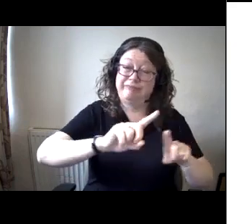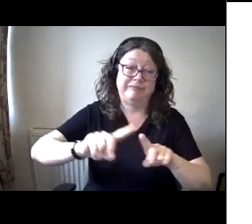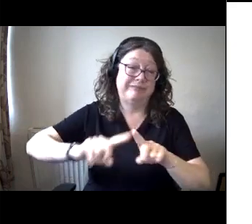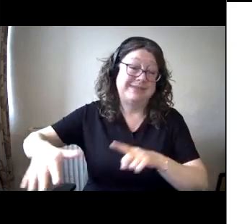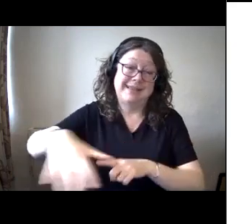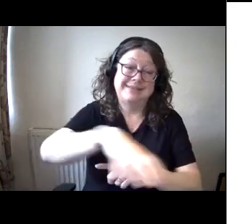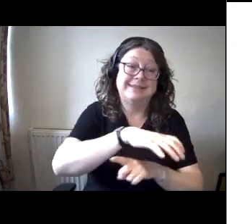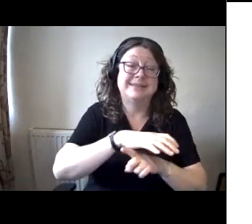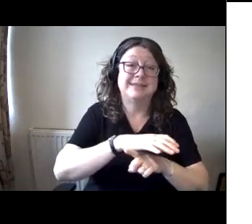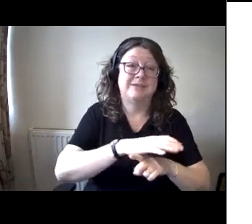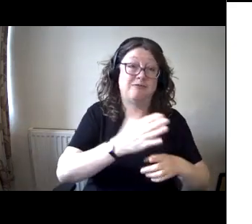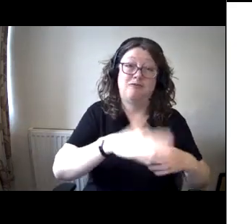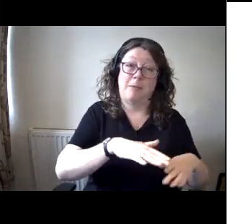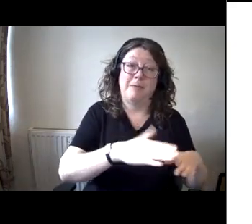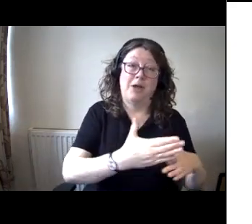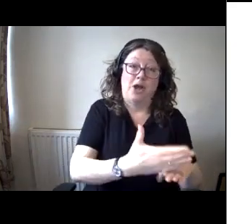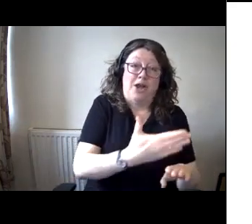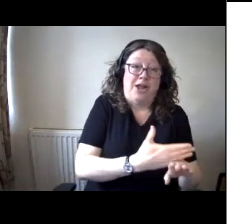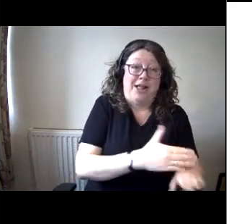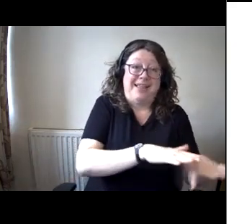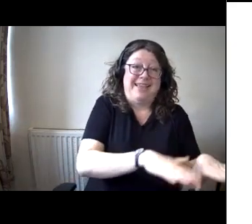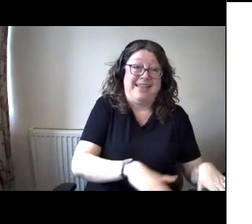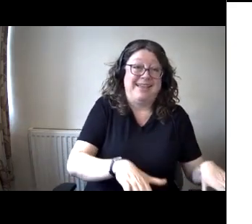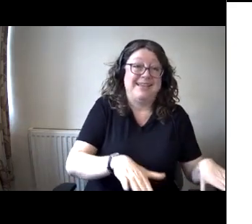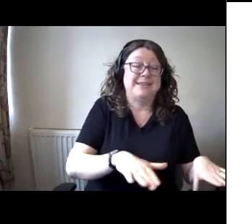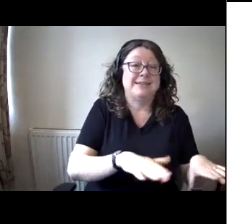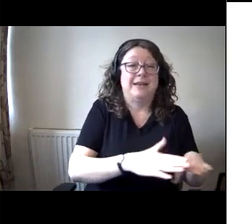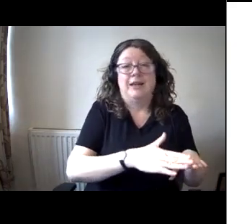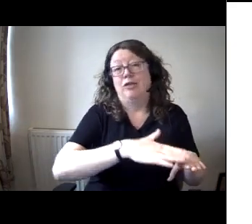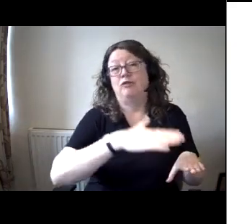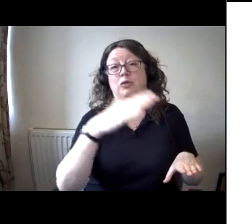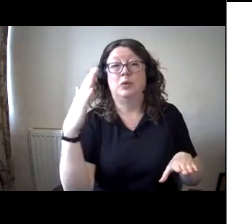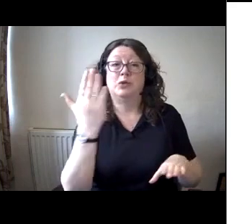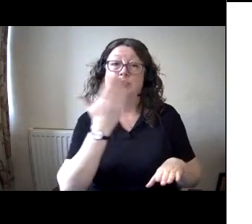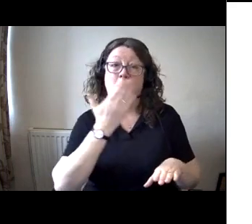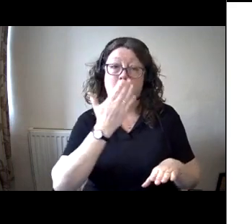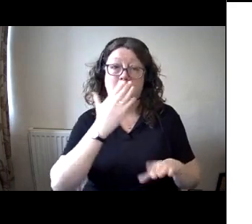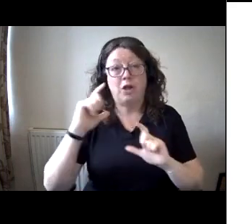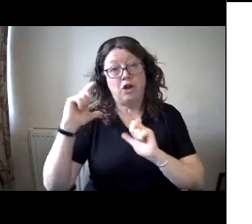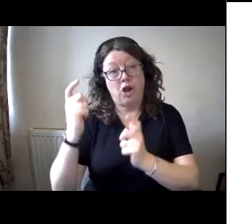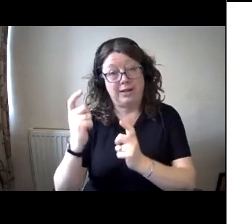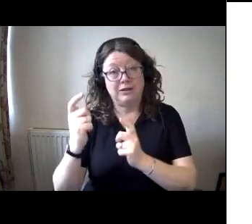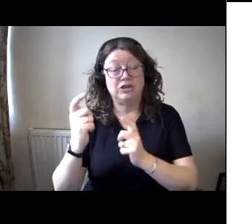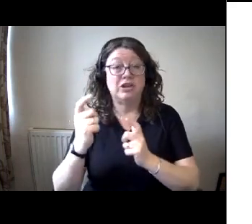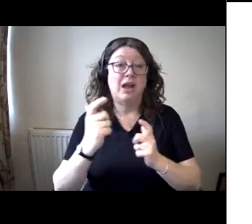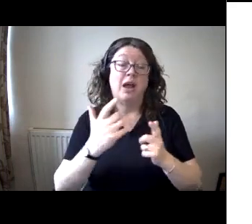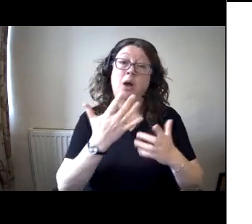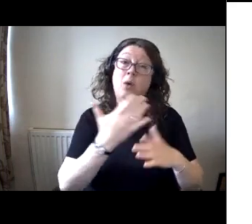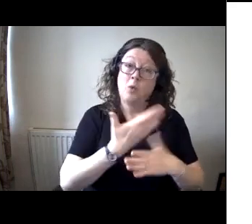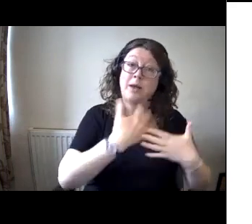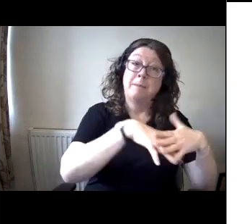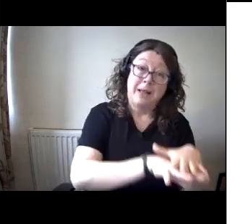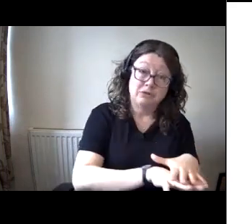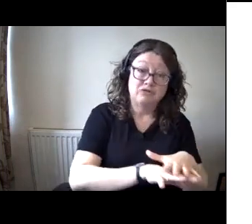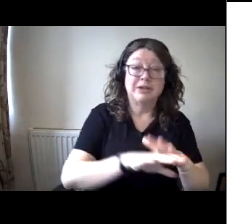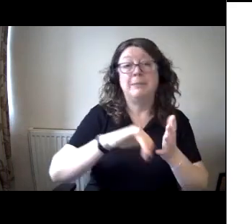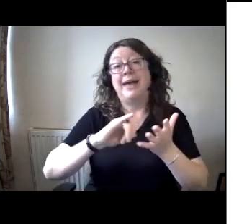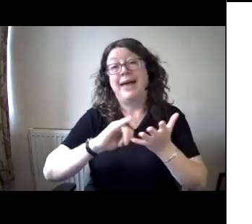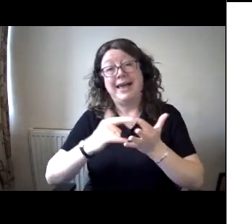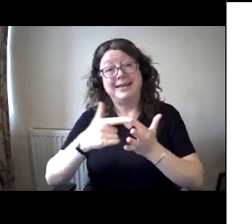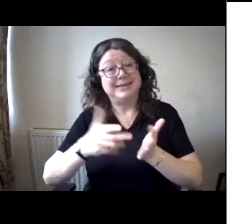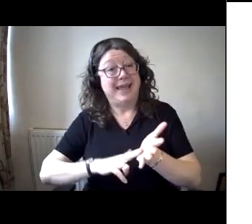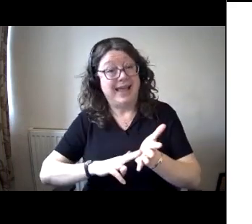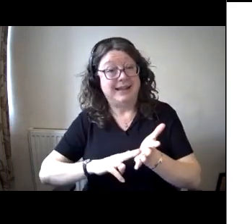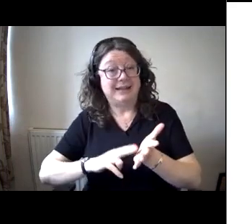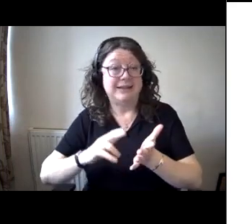the way up into school age and college, and I've worked in SEN schools and mainstream schools and special resource provisions